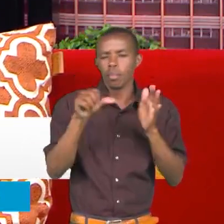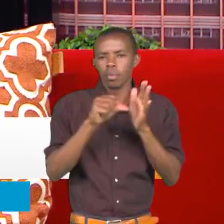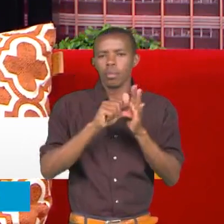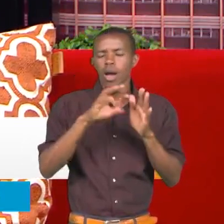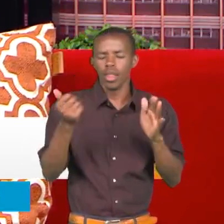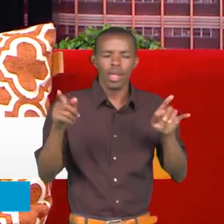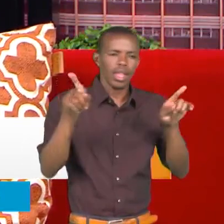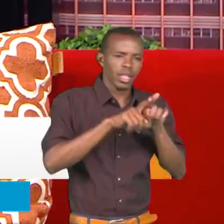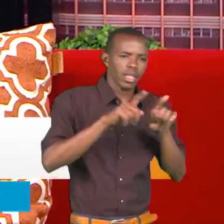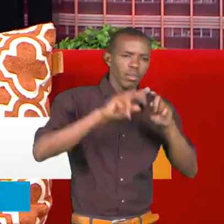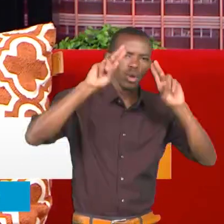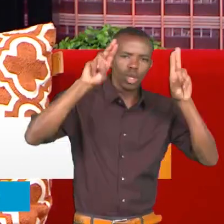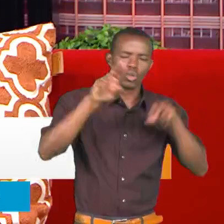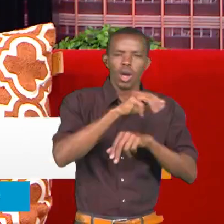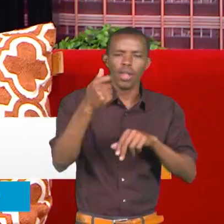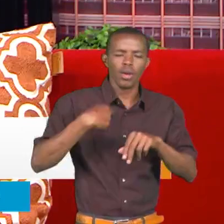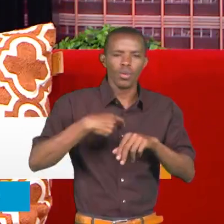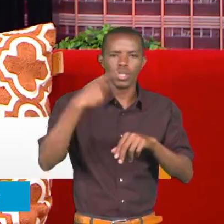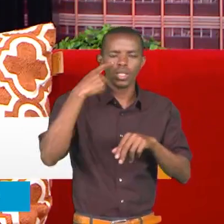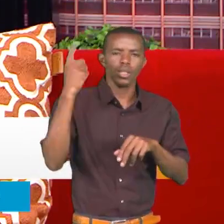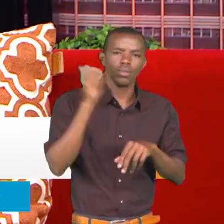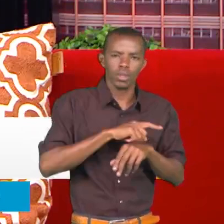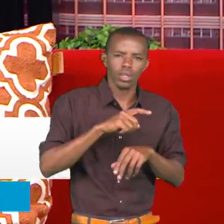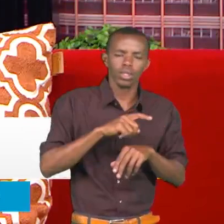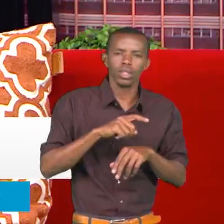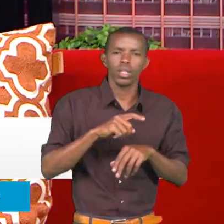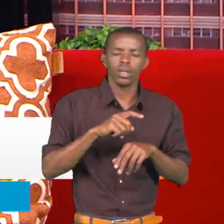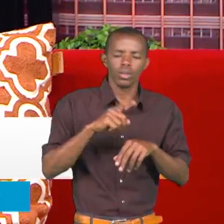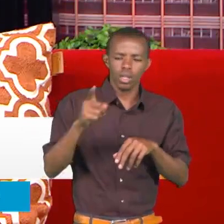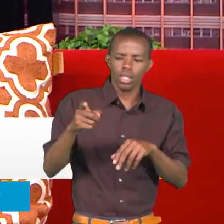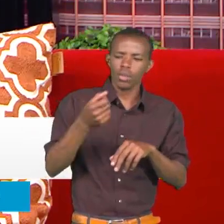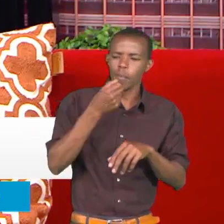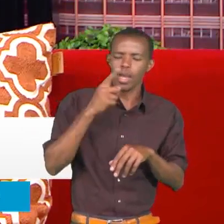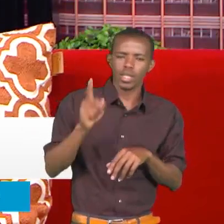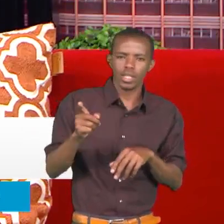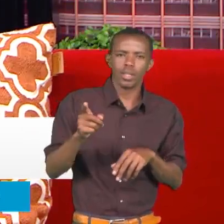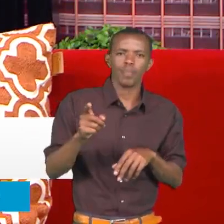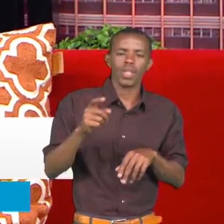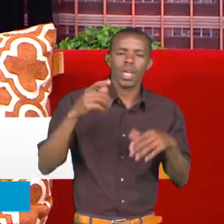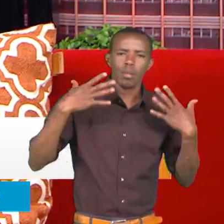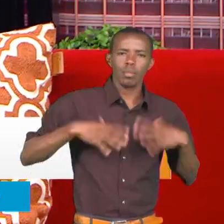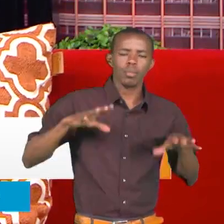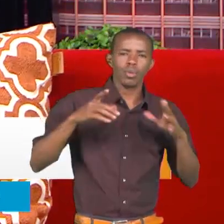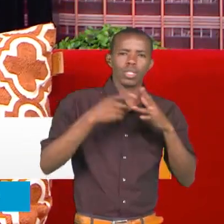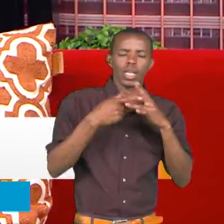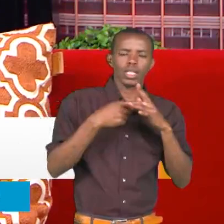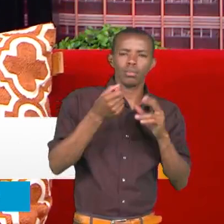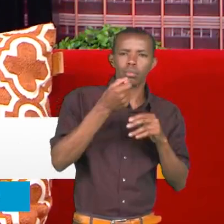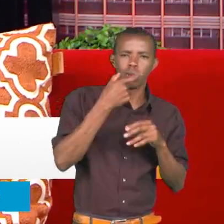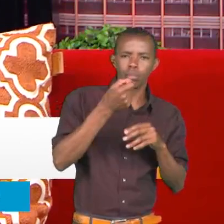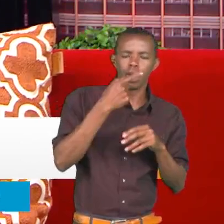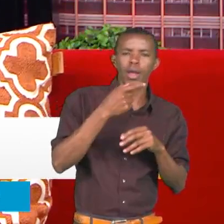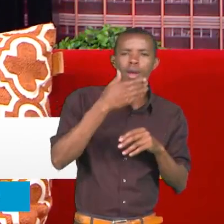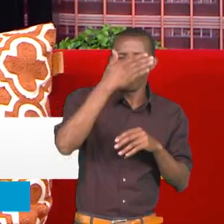And then also the other issue that, you know, you have seen with the, you know, attraction of PrEP also, is because now when people now start taking PrEP, they forget